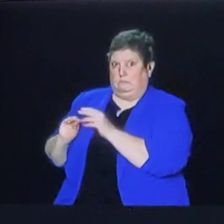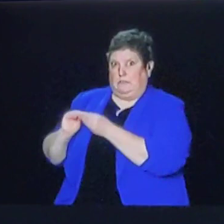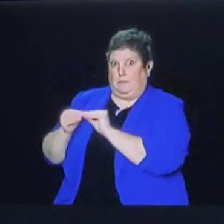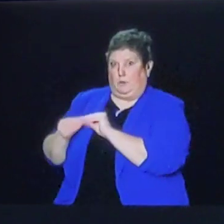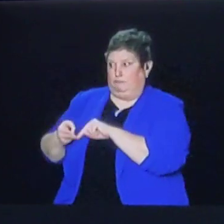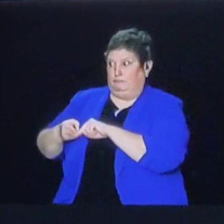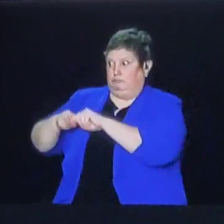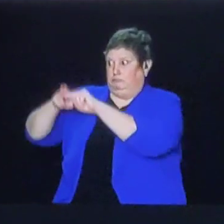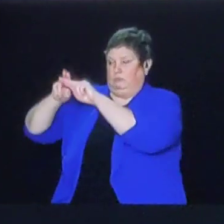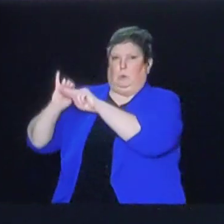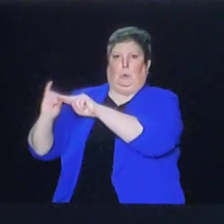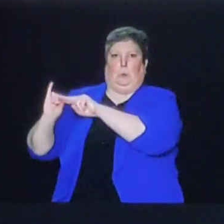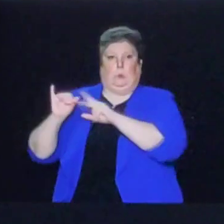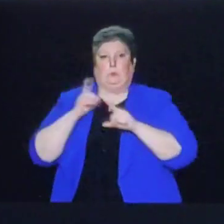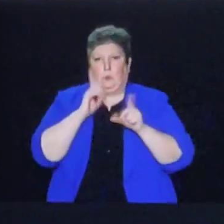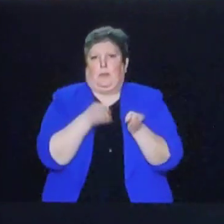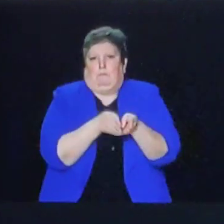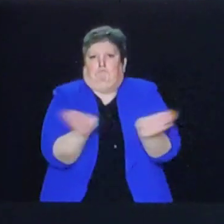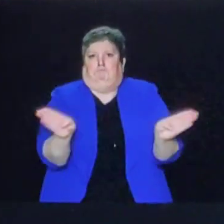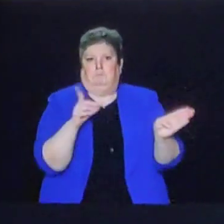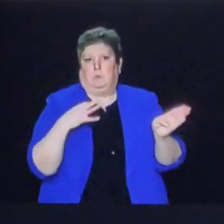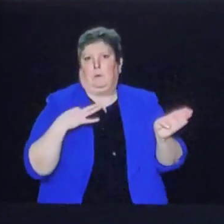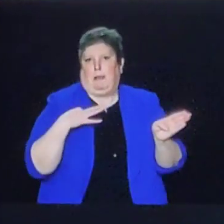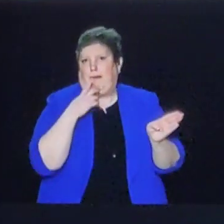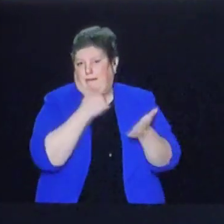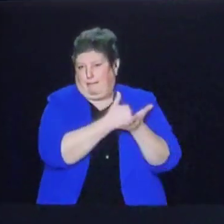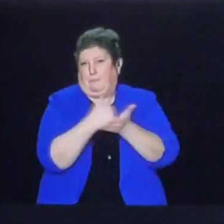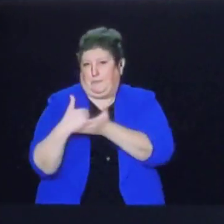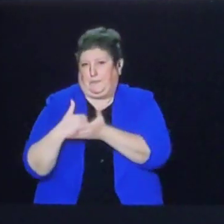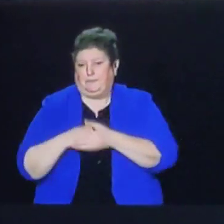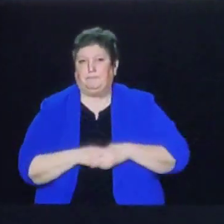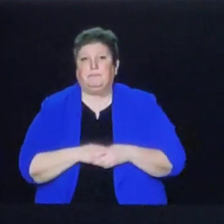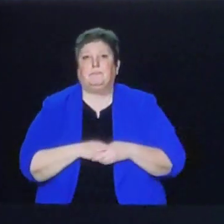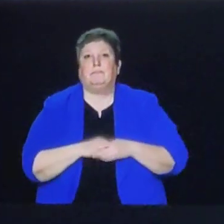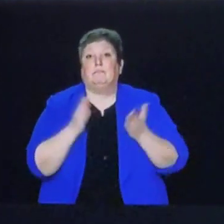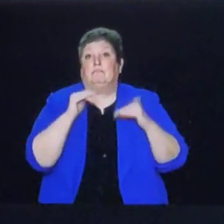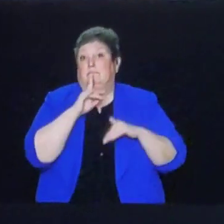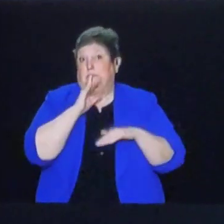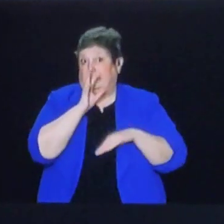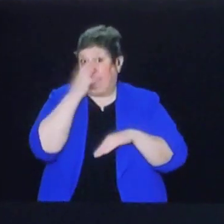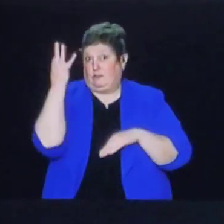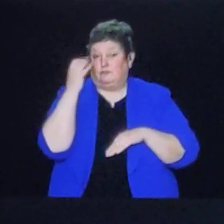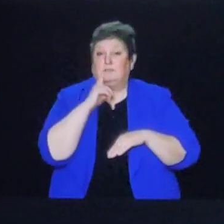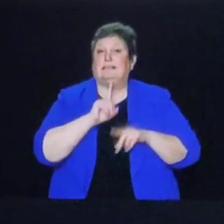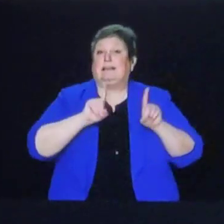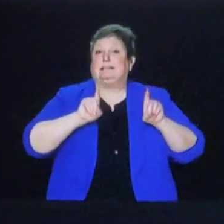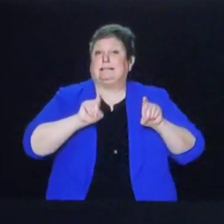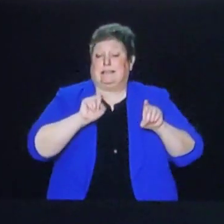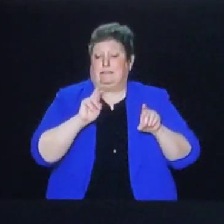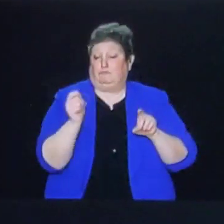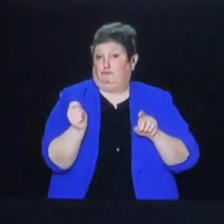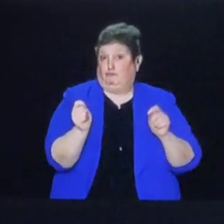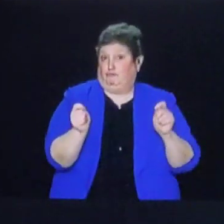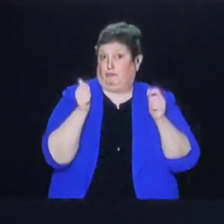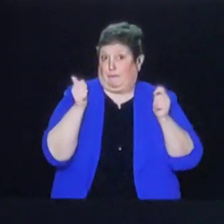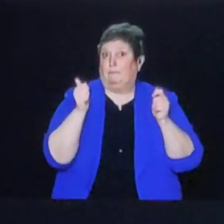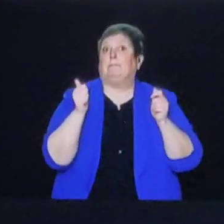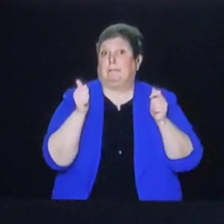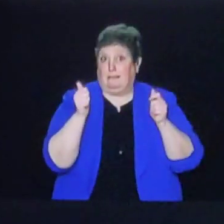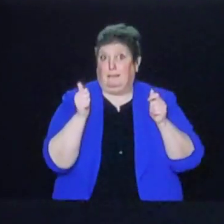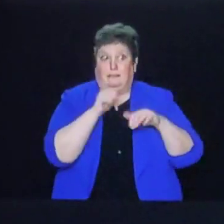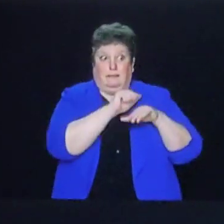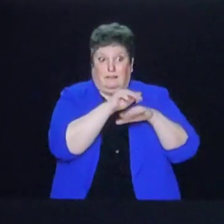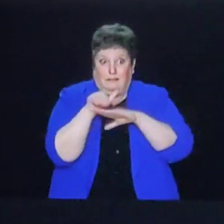Rapid tests are also proving an extremely important tool in helping Canadians reduce the spread of